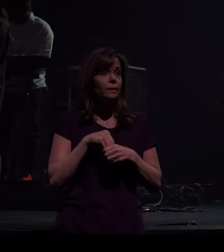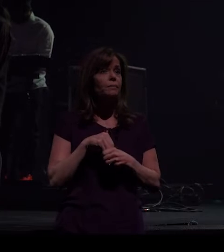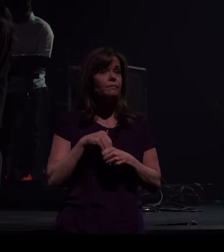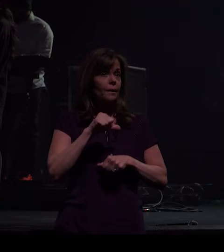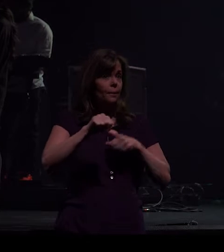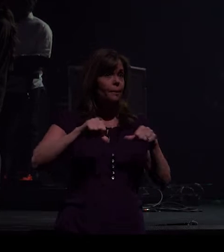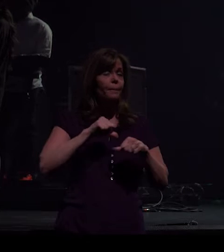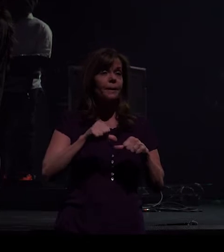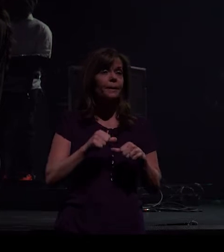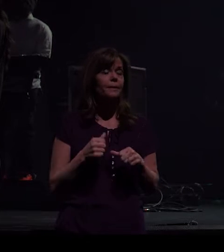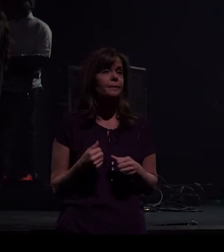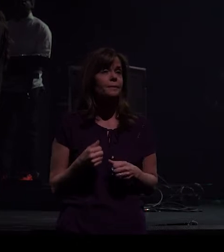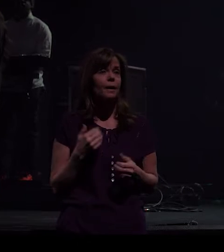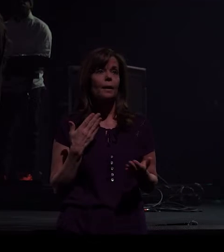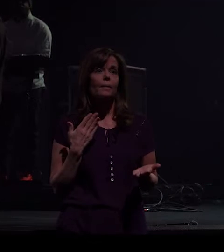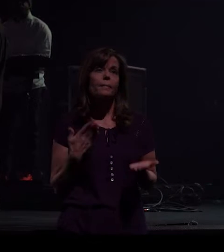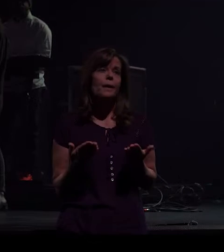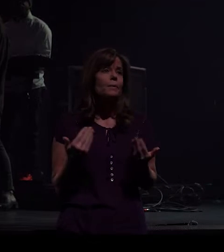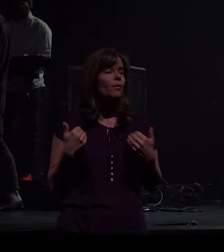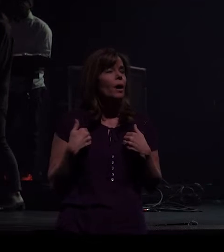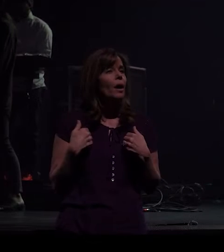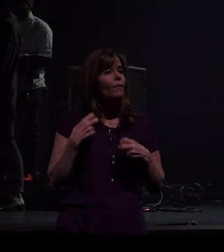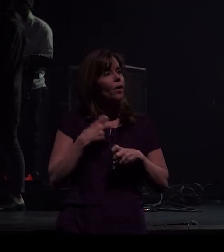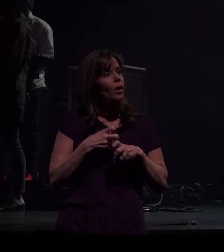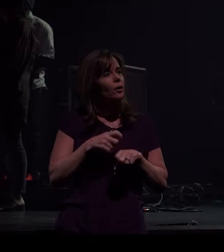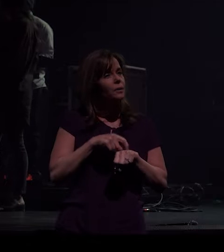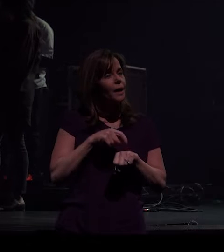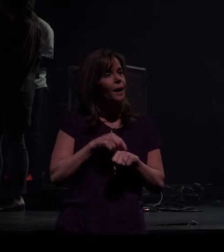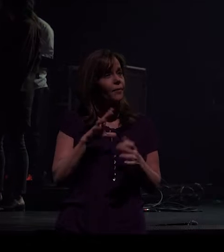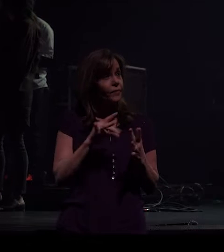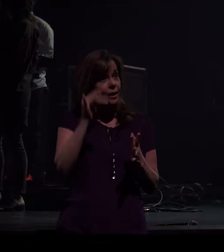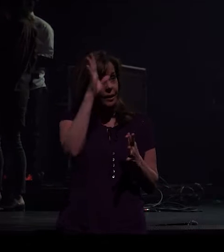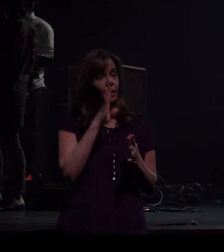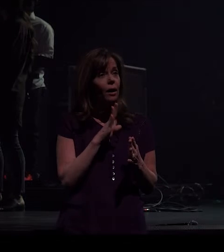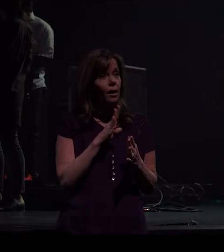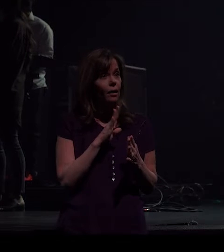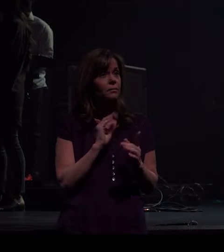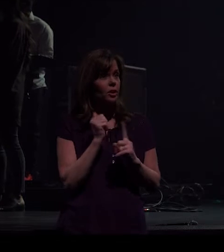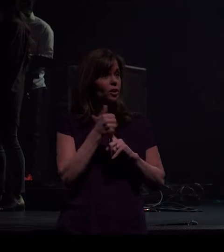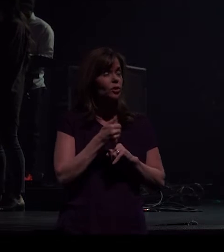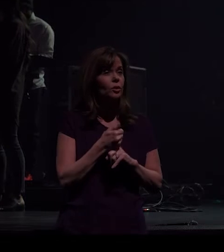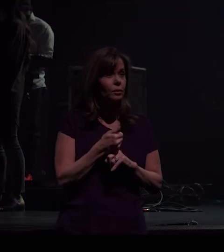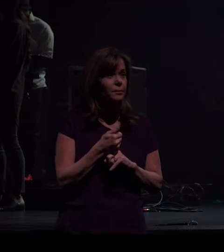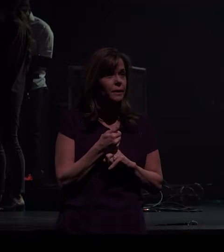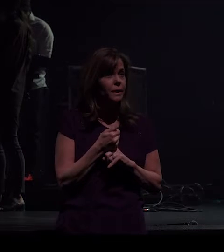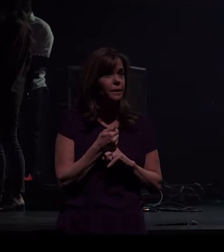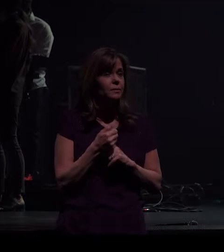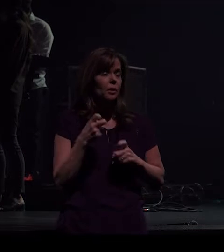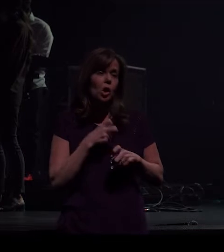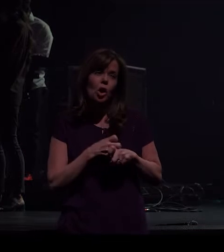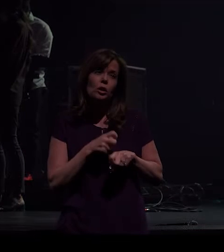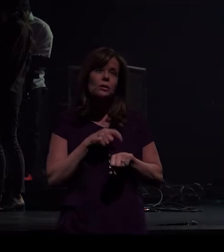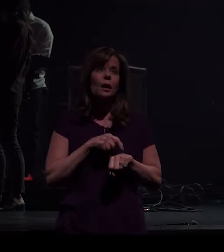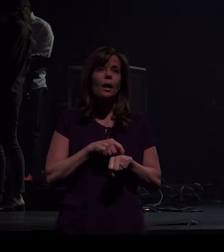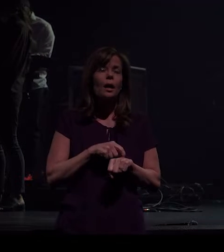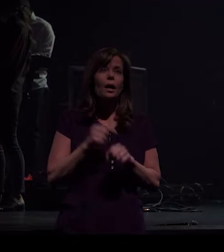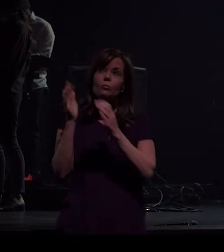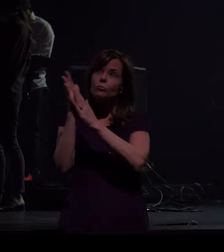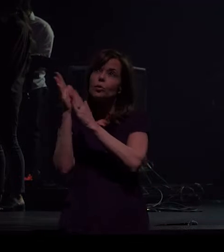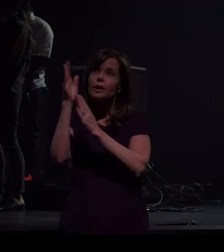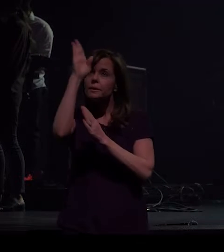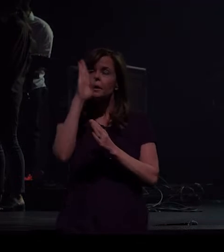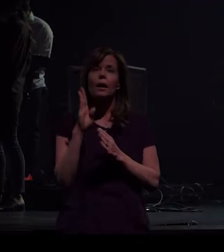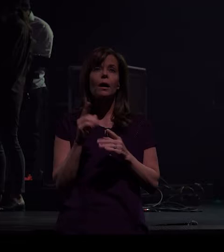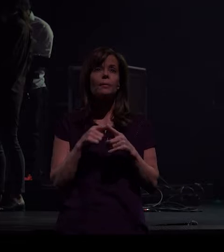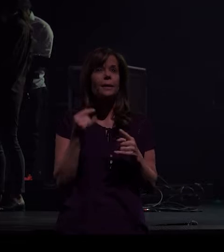And you might have a hard time finding God in the midst of your circumstances or even praising Him because of what you're going through, but just because He's not